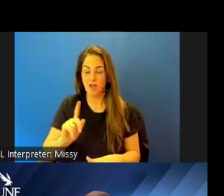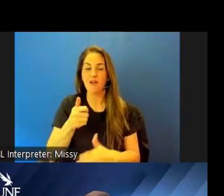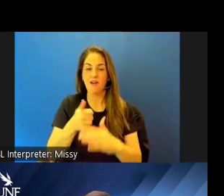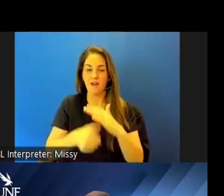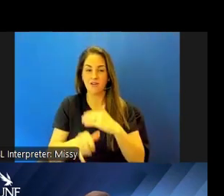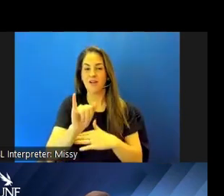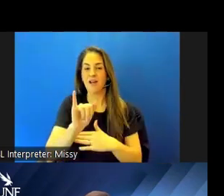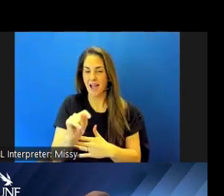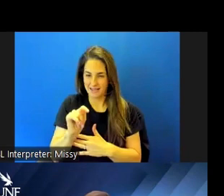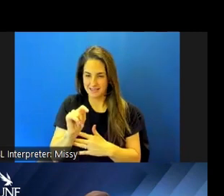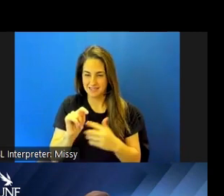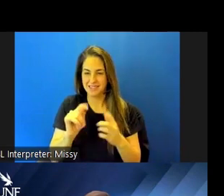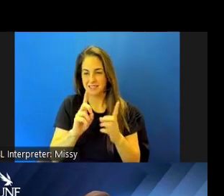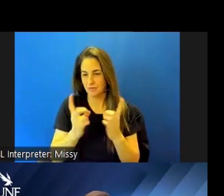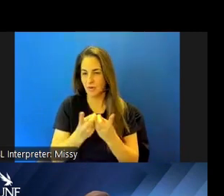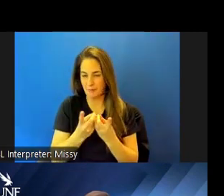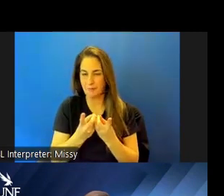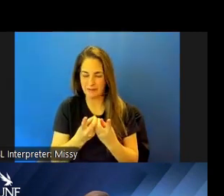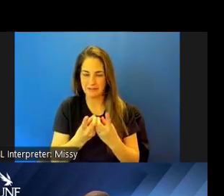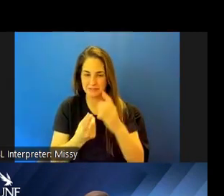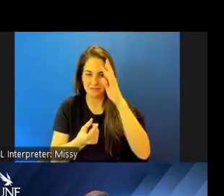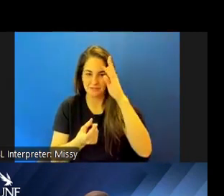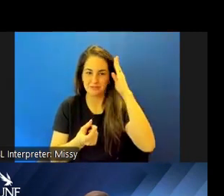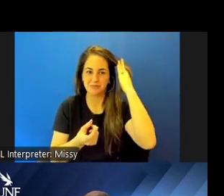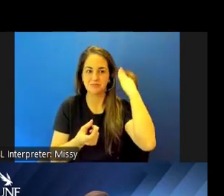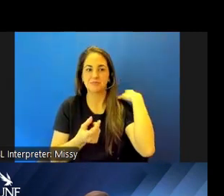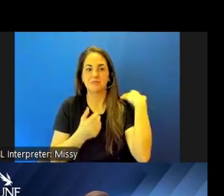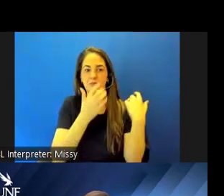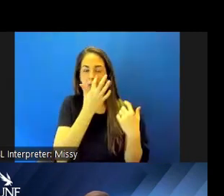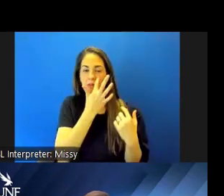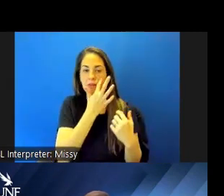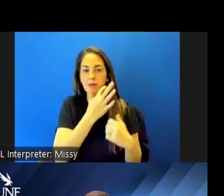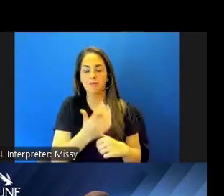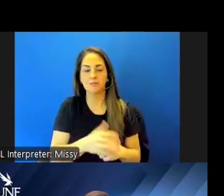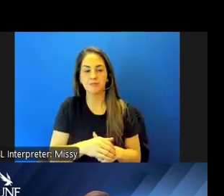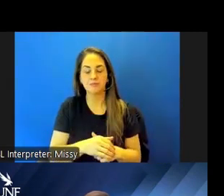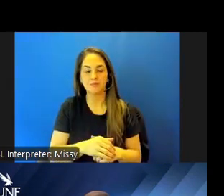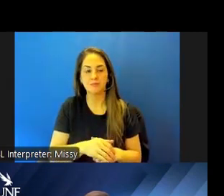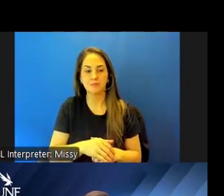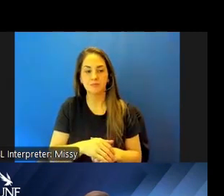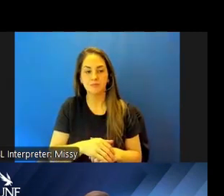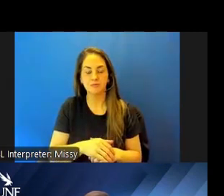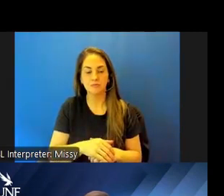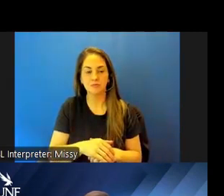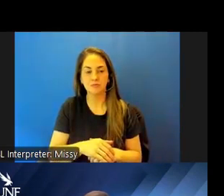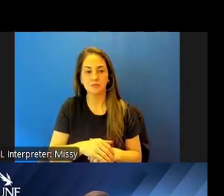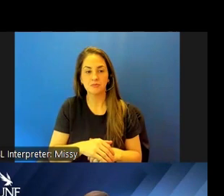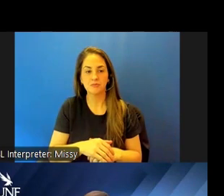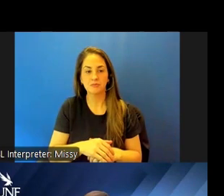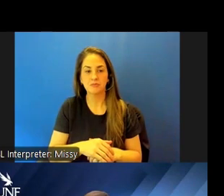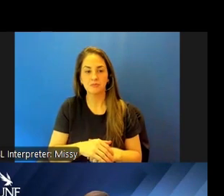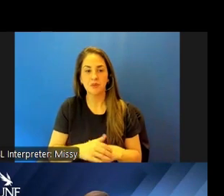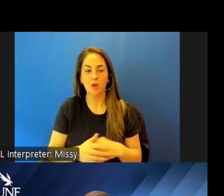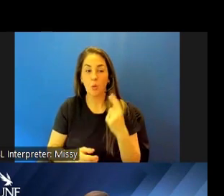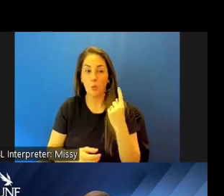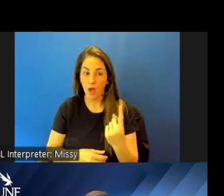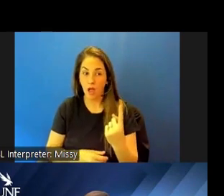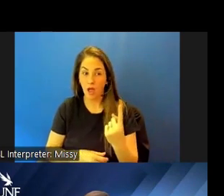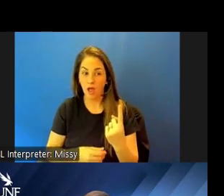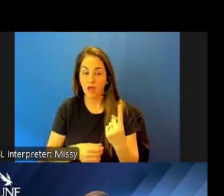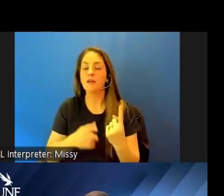their IT departments. And then we've got one coordinator who is